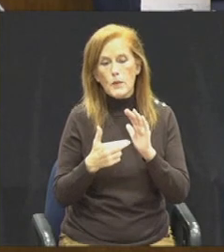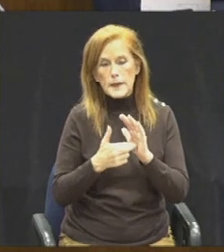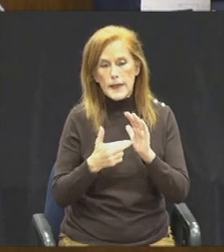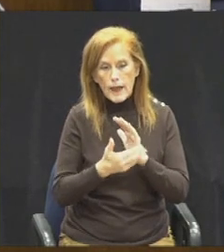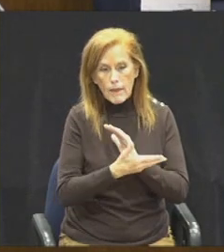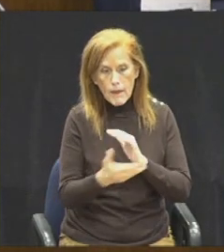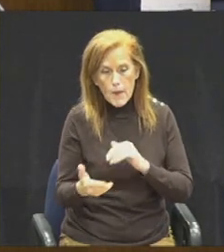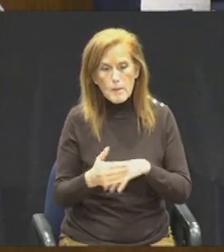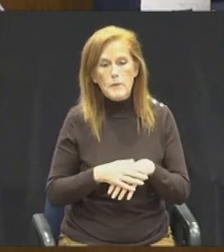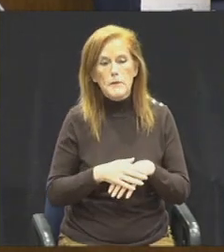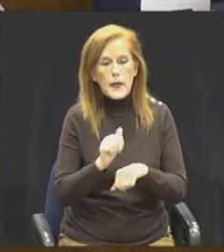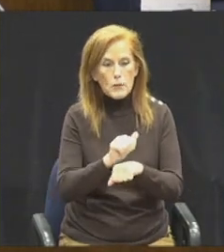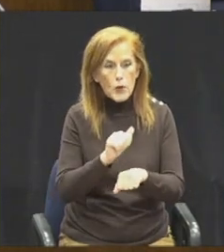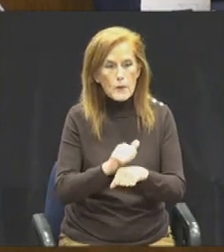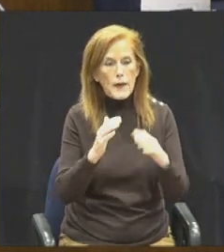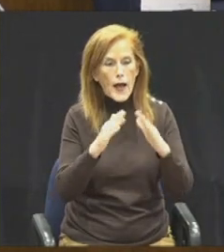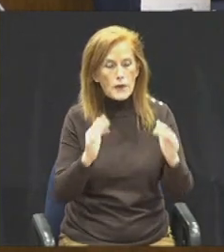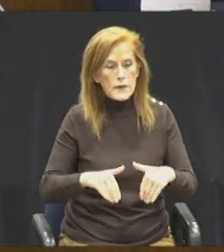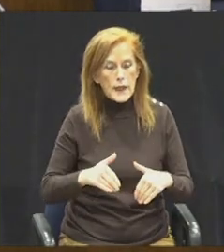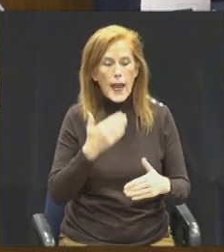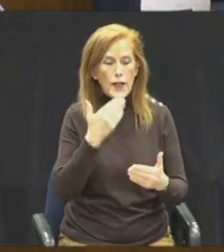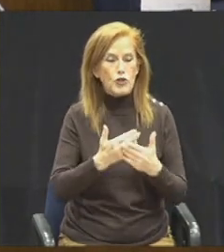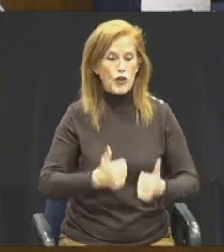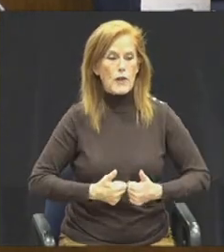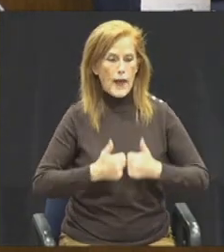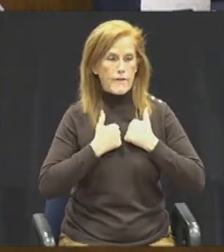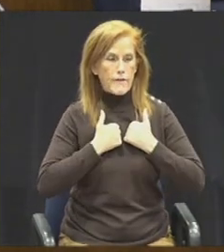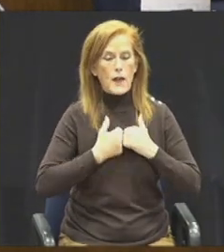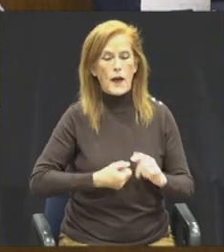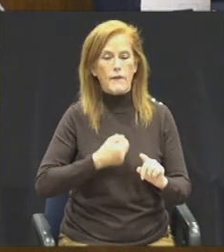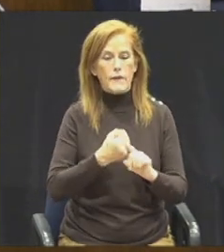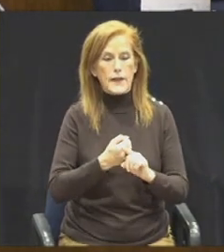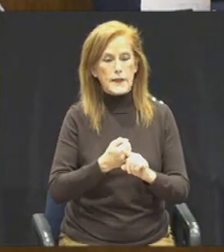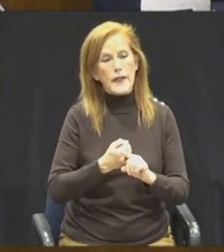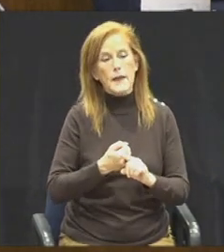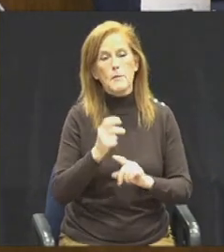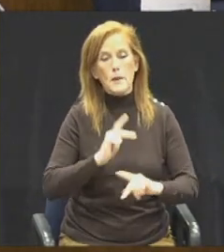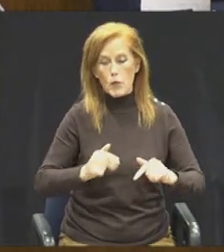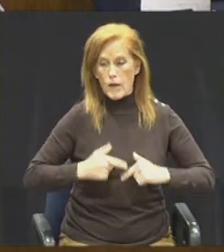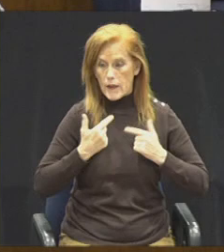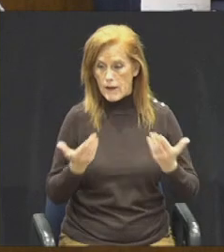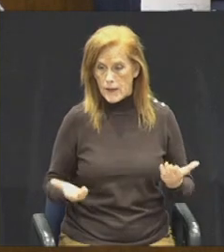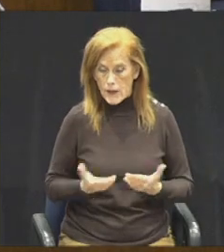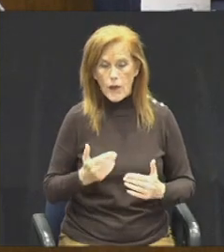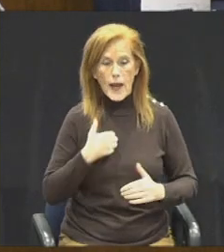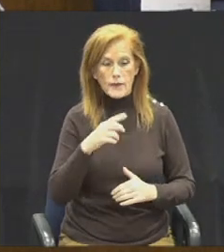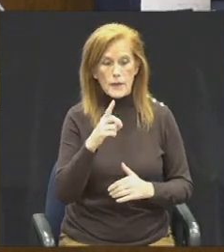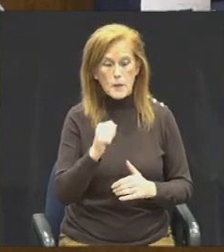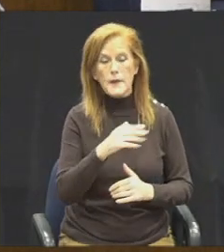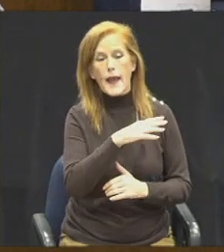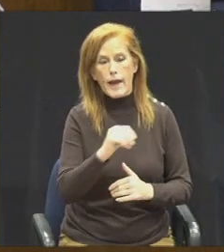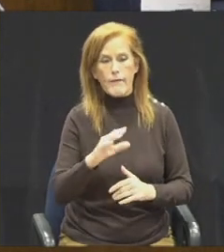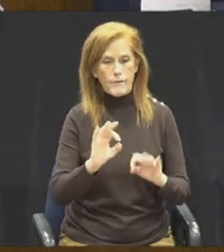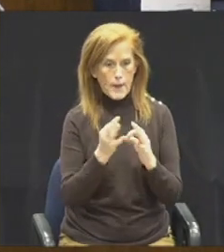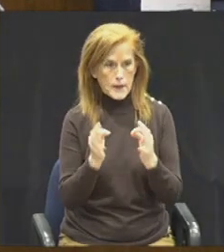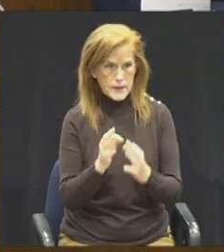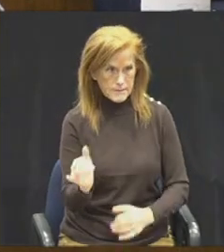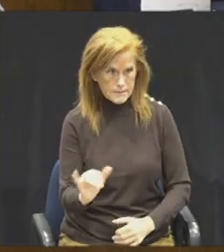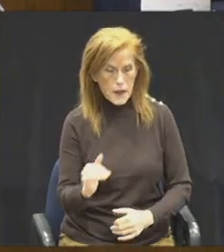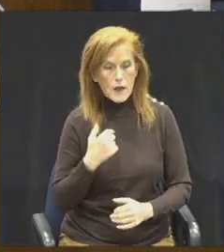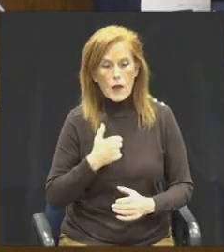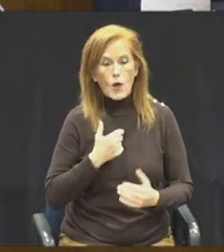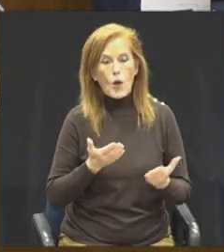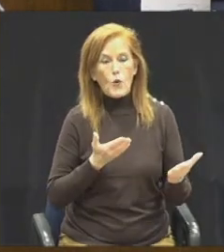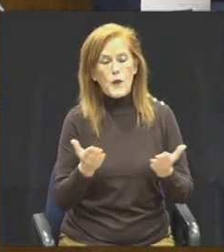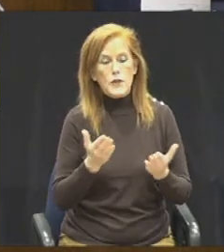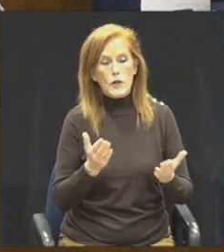employment, housing, and quality of life affecting city citizens with disabilities and their respective families. We